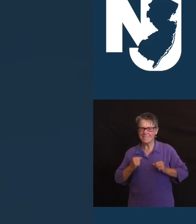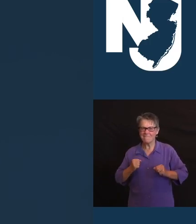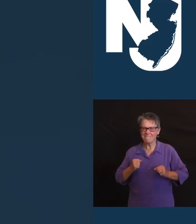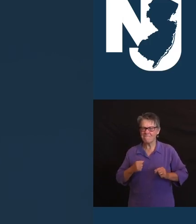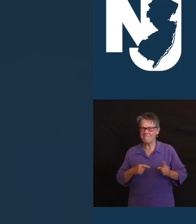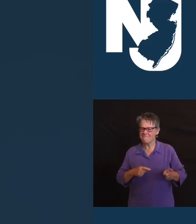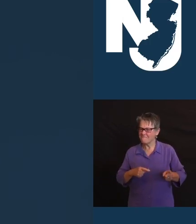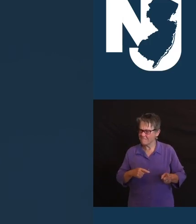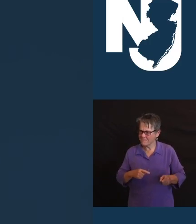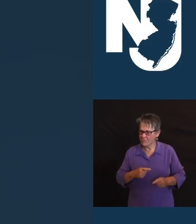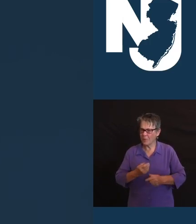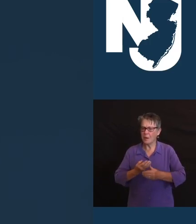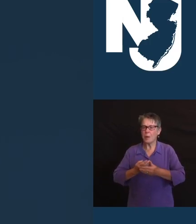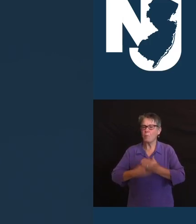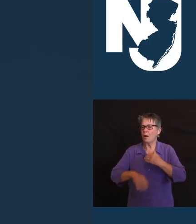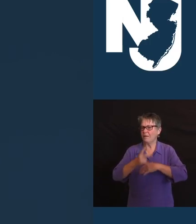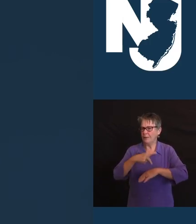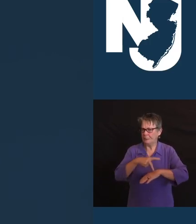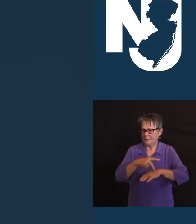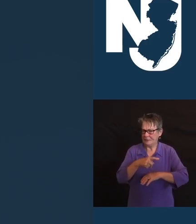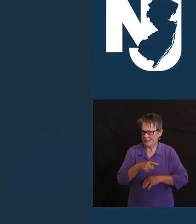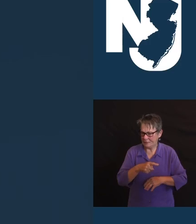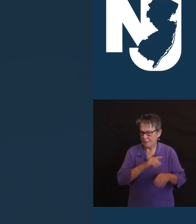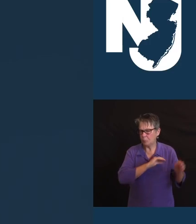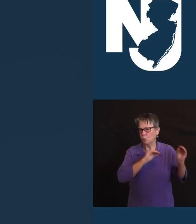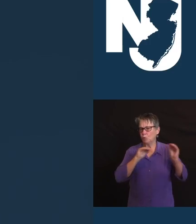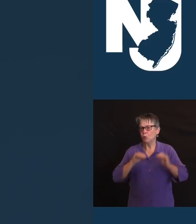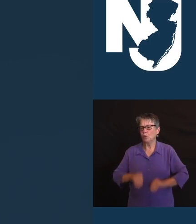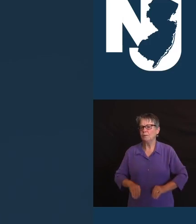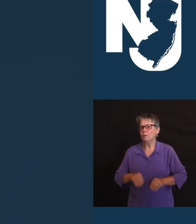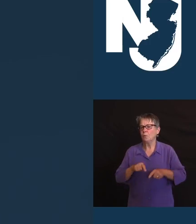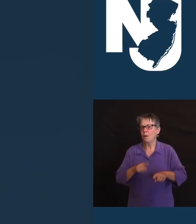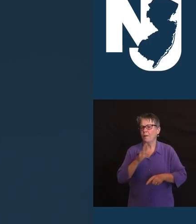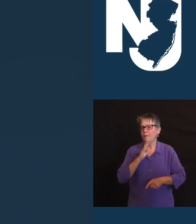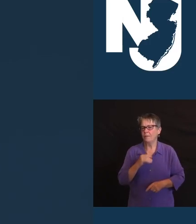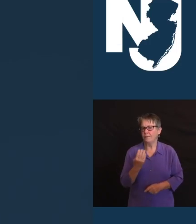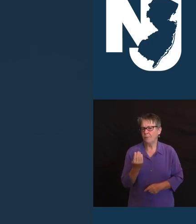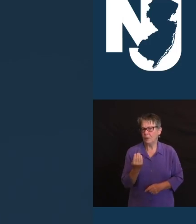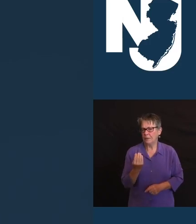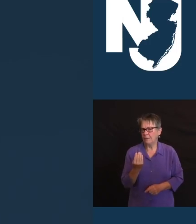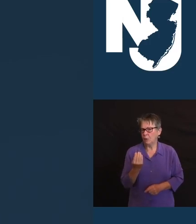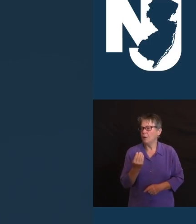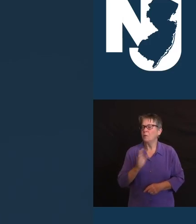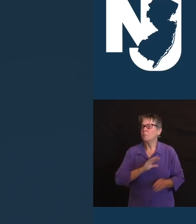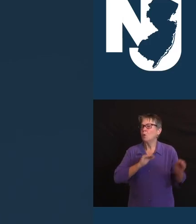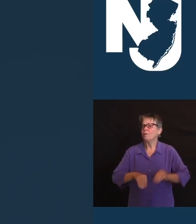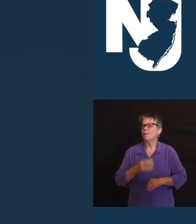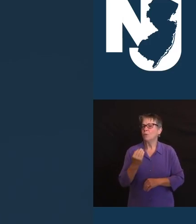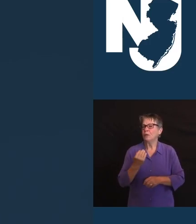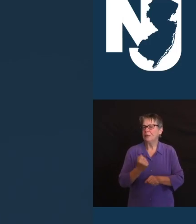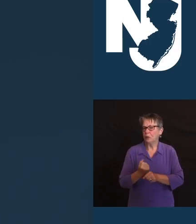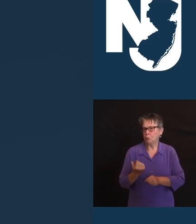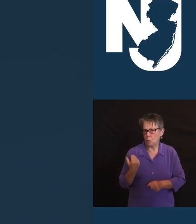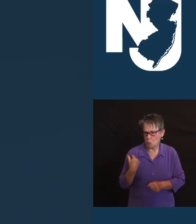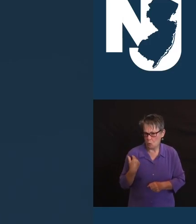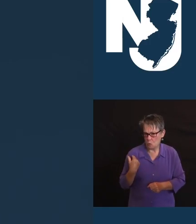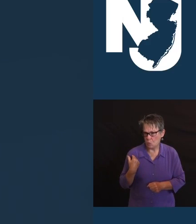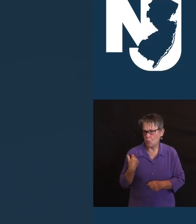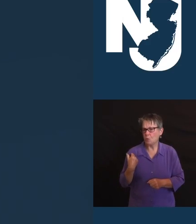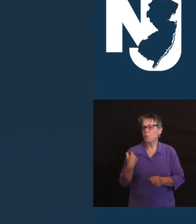pursue opportunities in the healthcare field. Don was an occupational therapist at South Mountain Healthcare and Rehabilitation